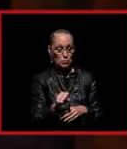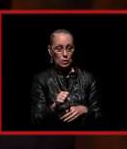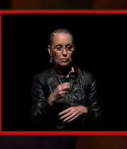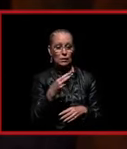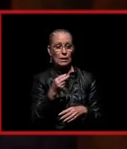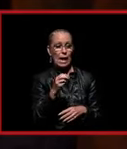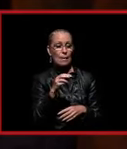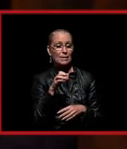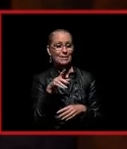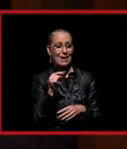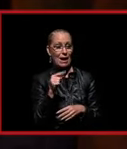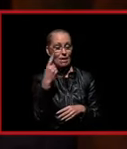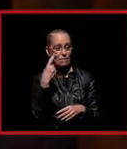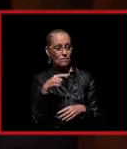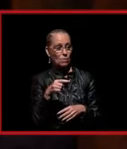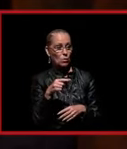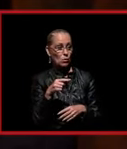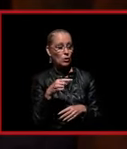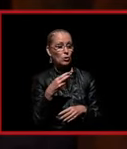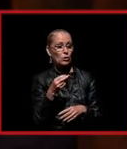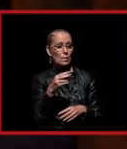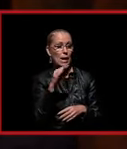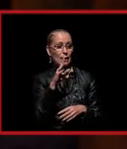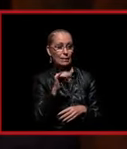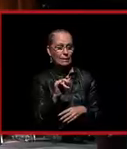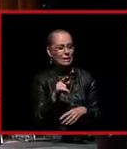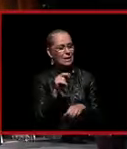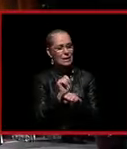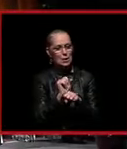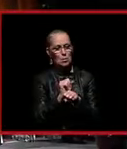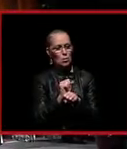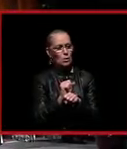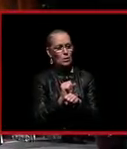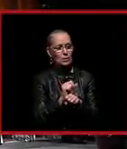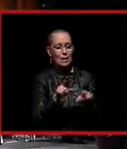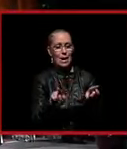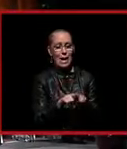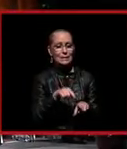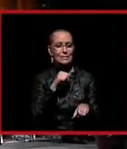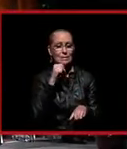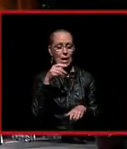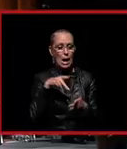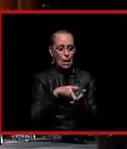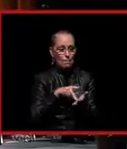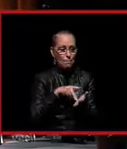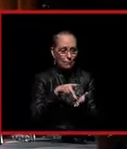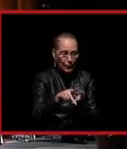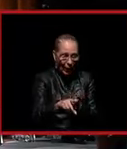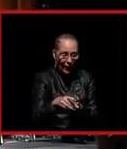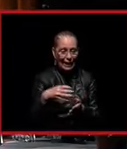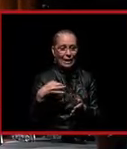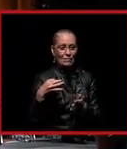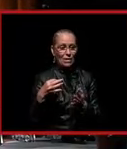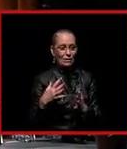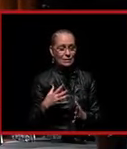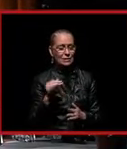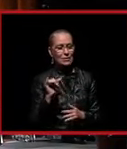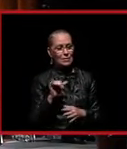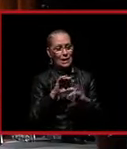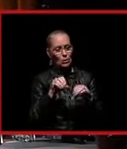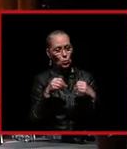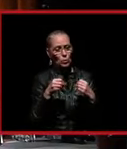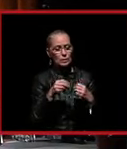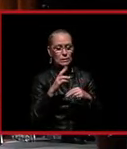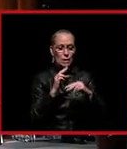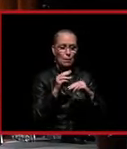for 3.5 years as a non-paid volunteer. This organization, which builds homes in the greater Springfield